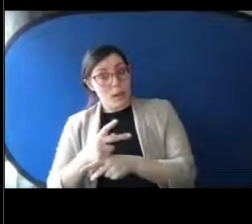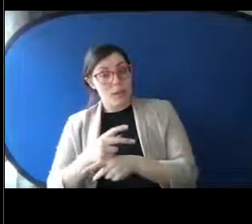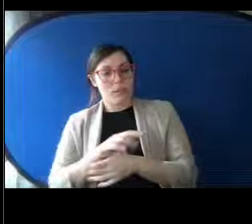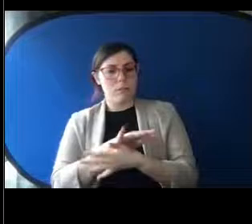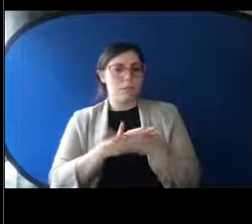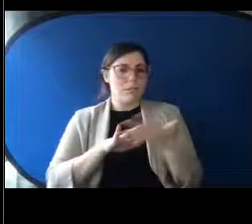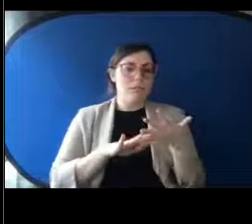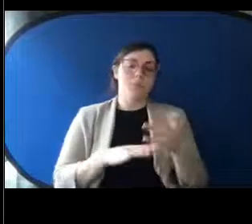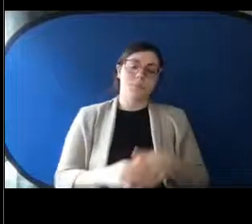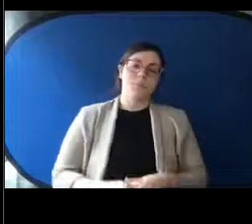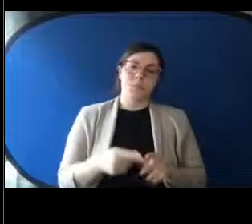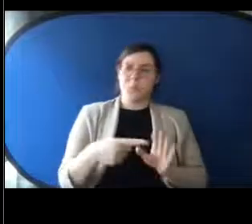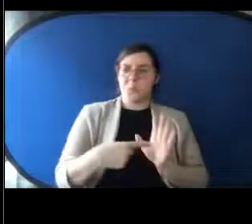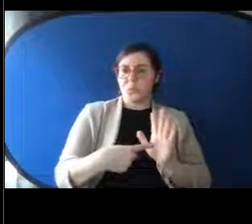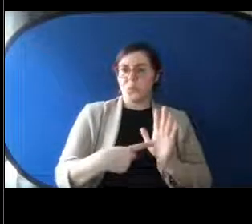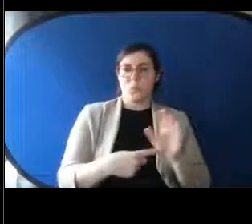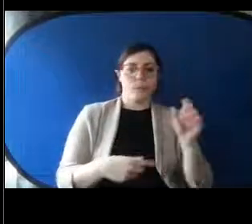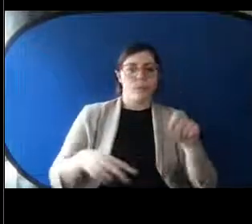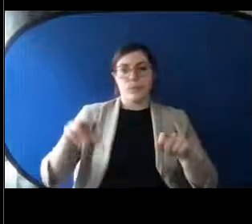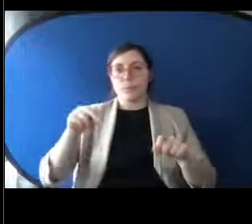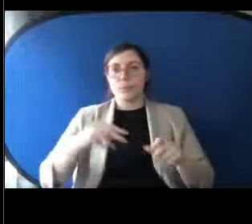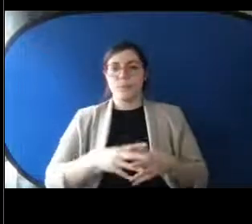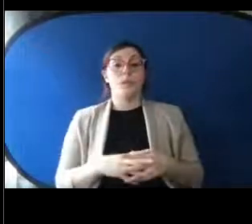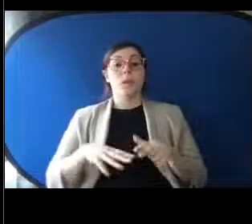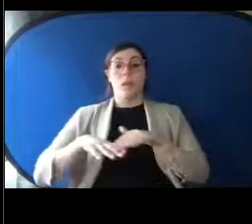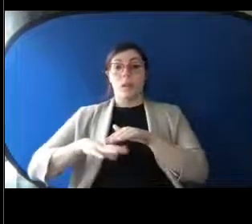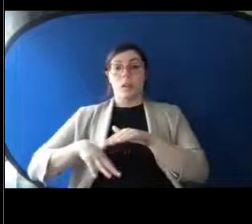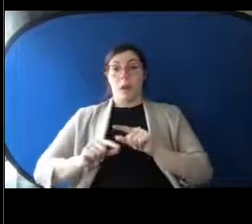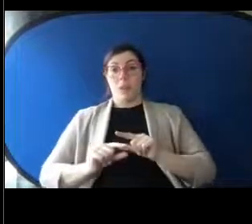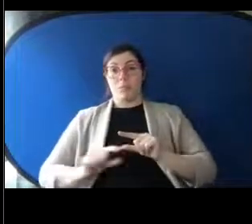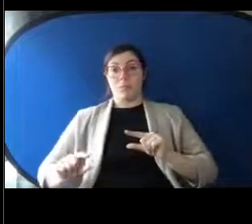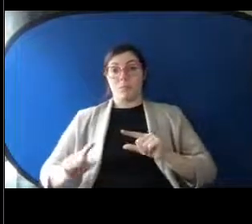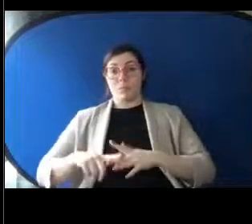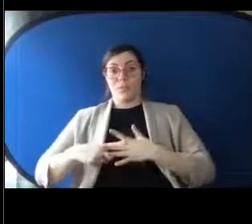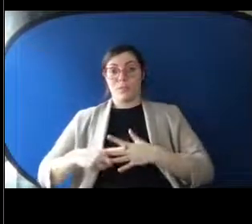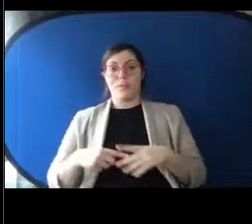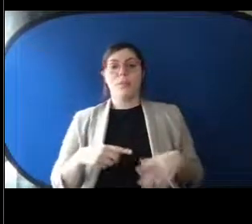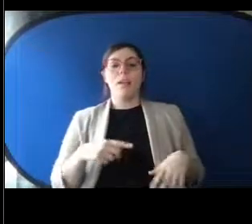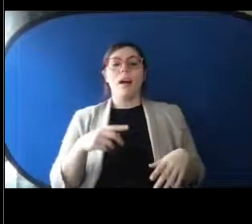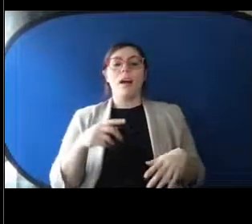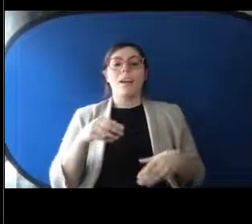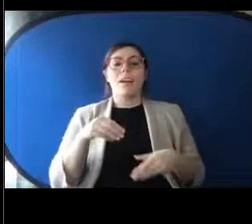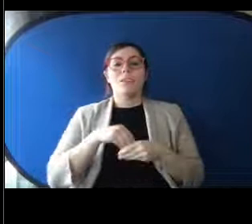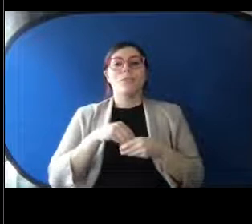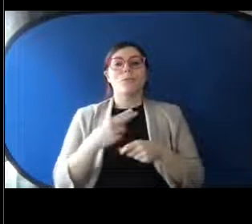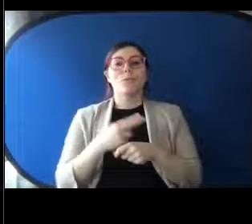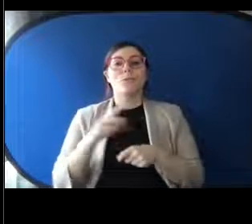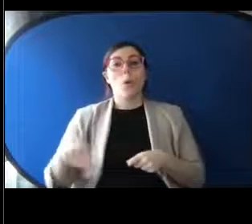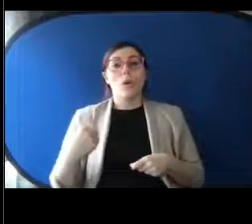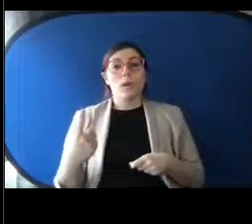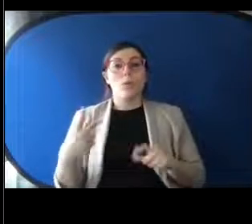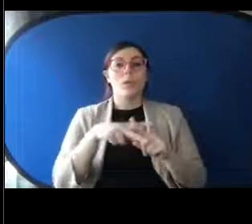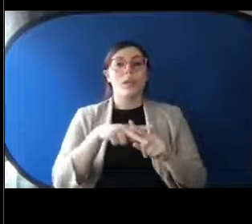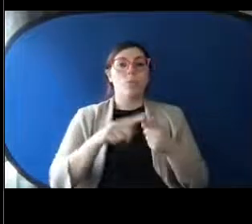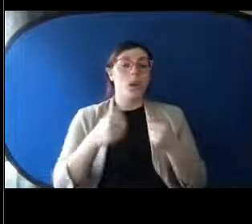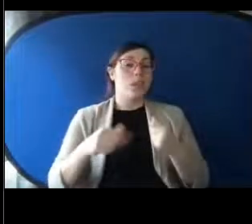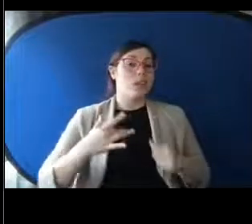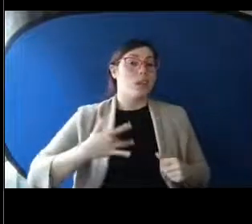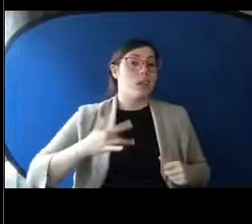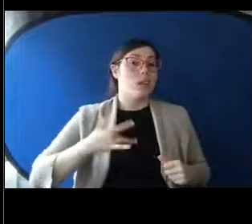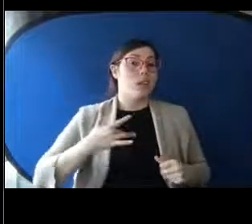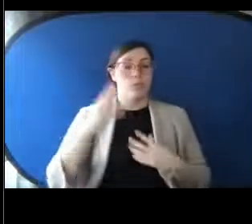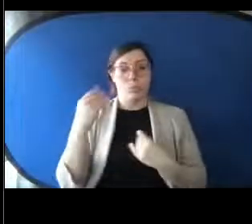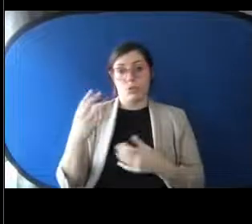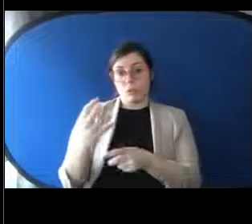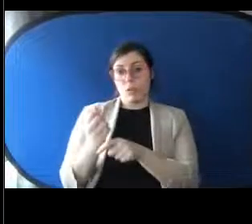forth. So starting on the bottom row, actually, we have a custom-made internal use only license that will apply to any sensitive data we might